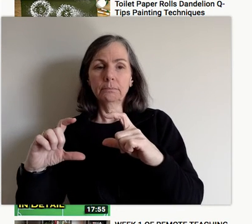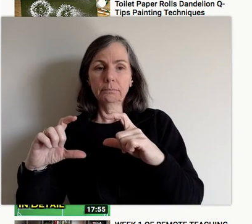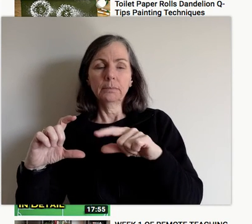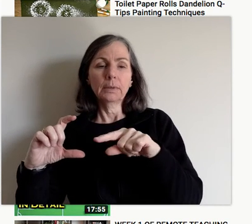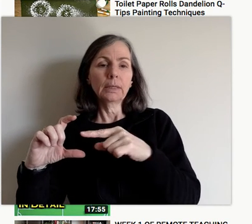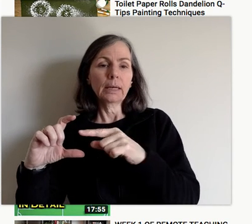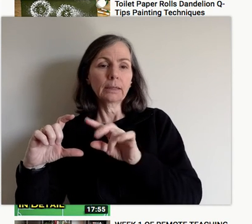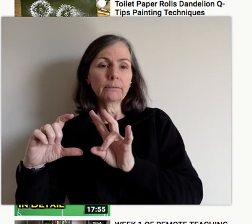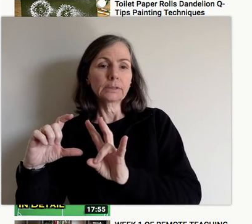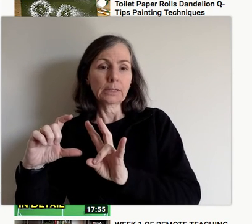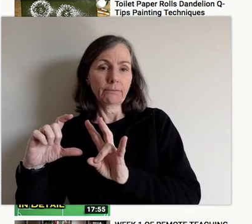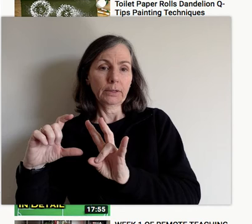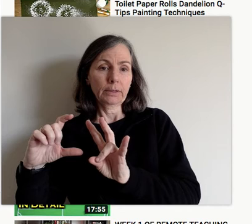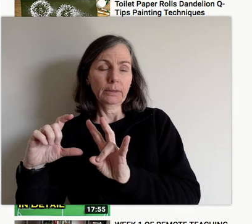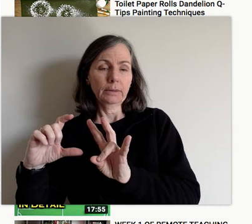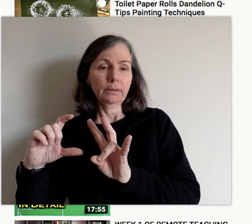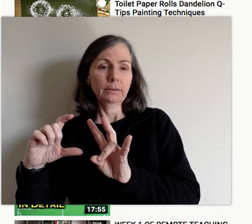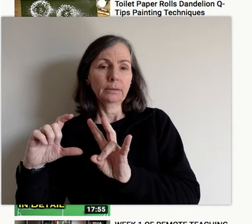-7,